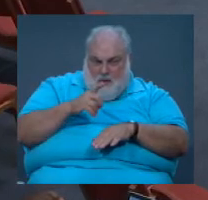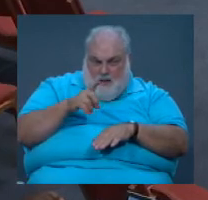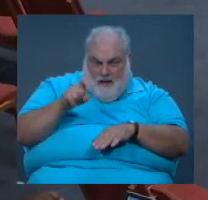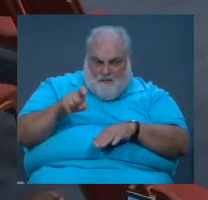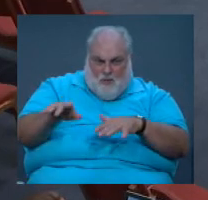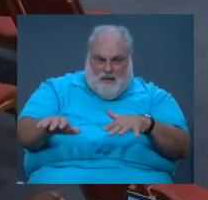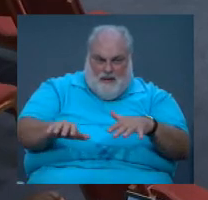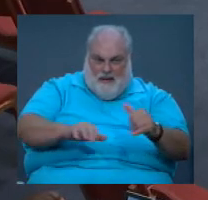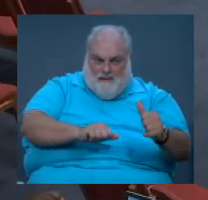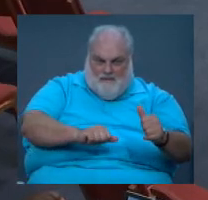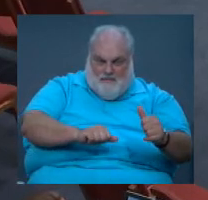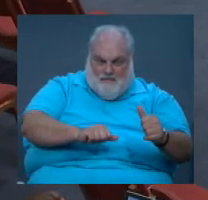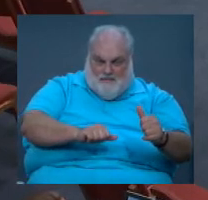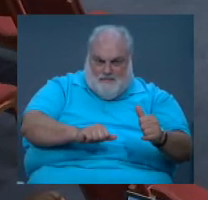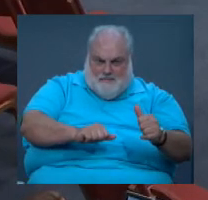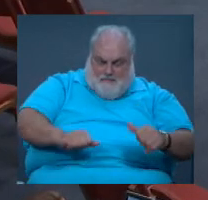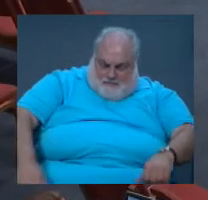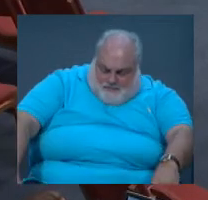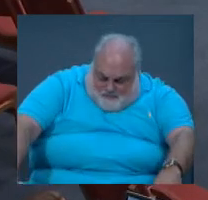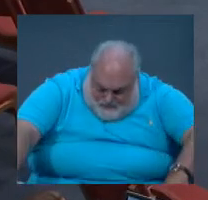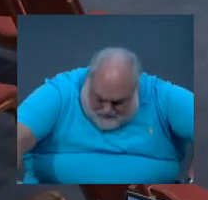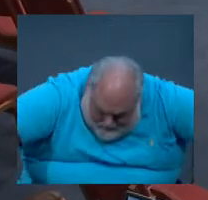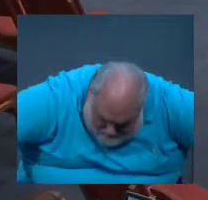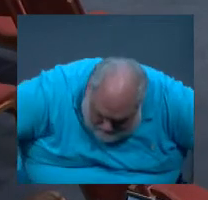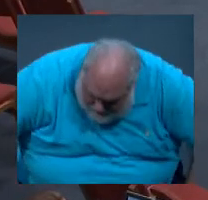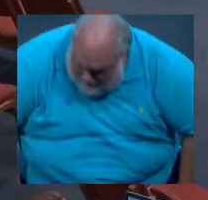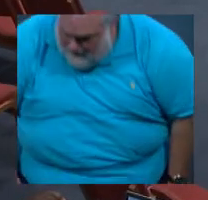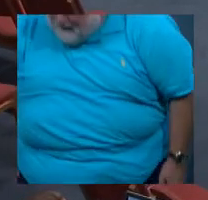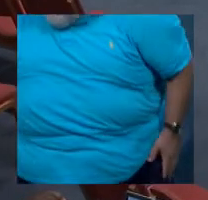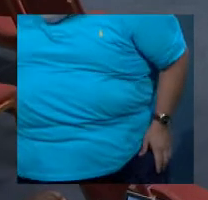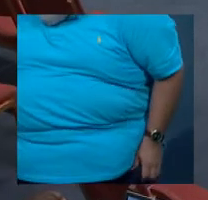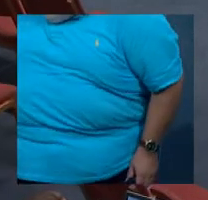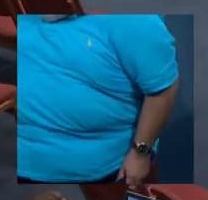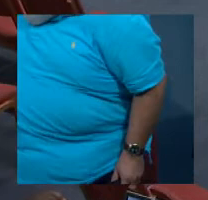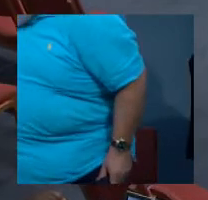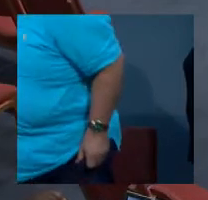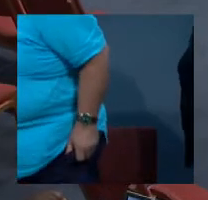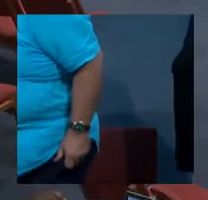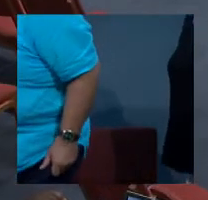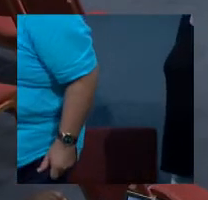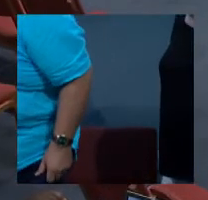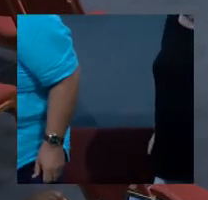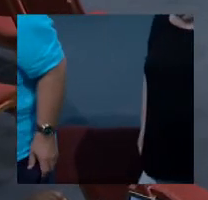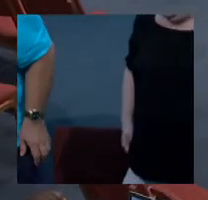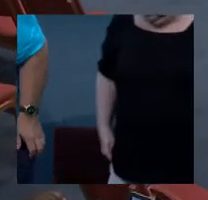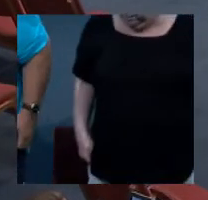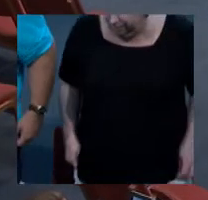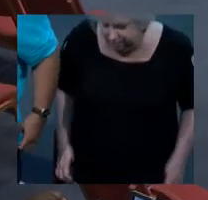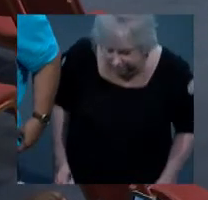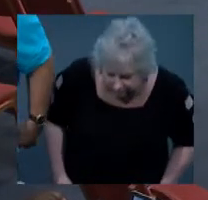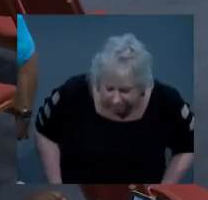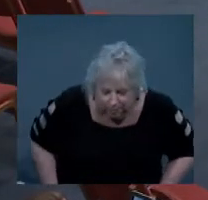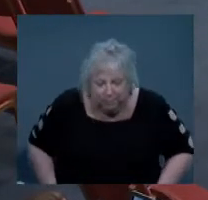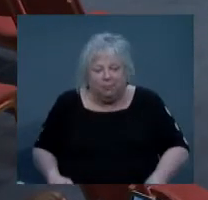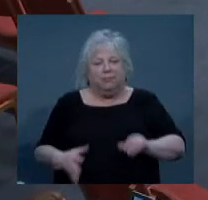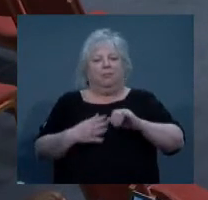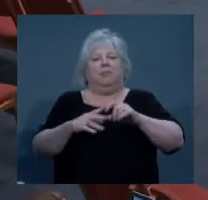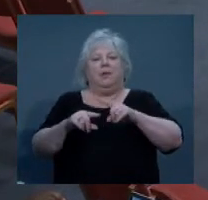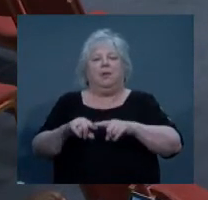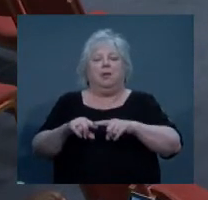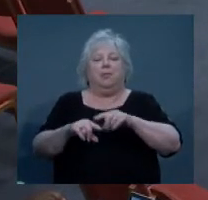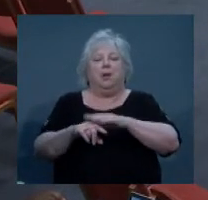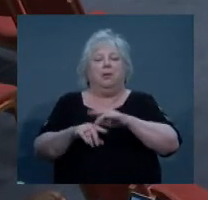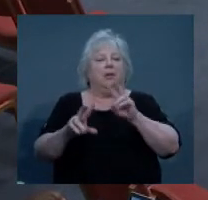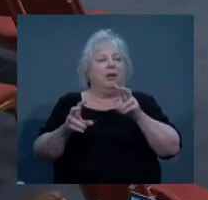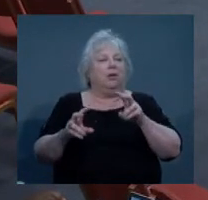have to leave. But So that depended on the issue. This extension Doris, I'm talking to the mayor. Now, Is that Director depend-